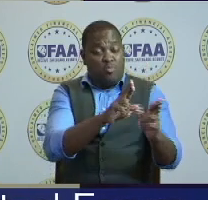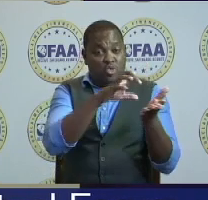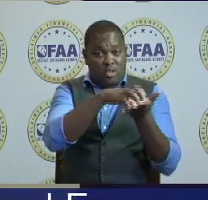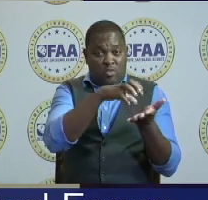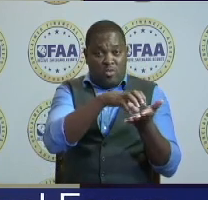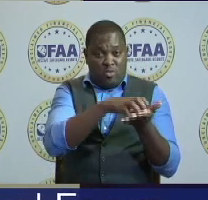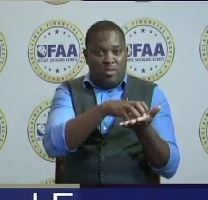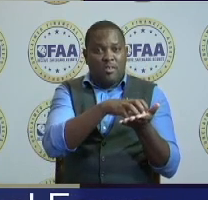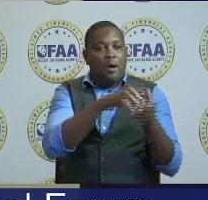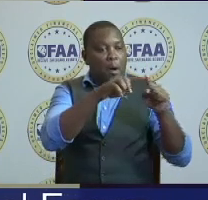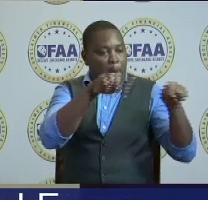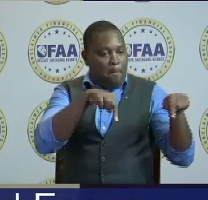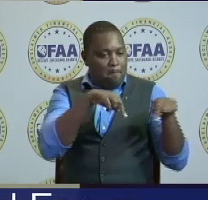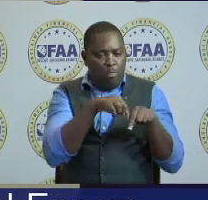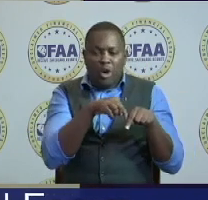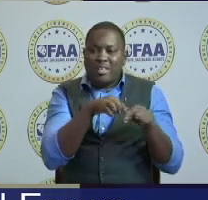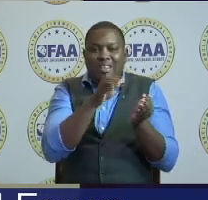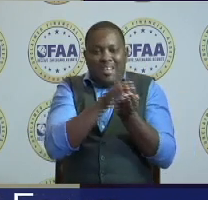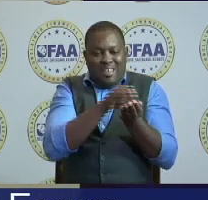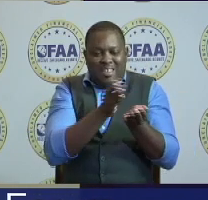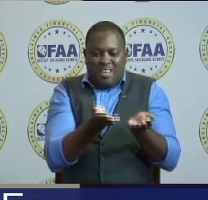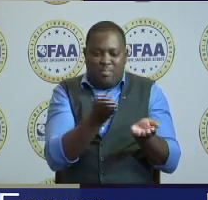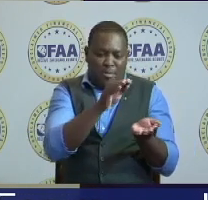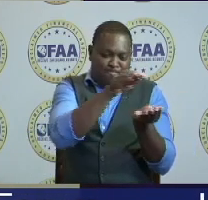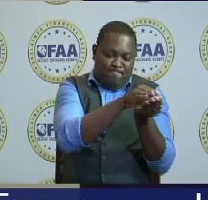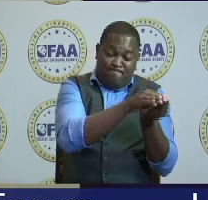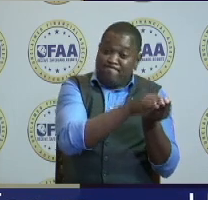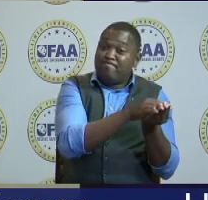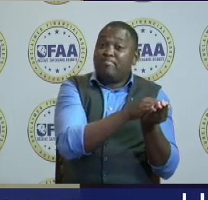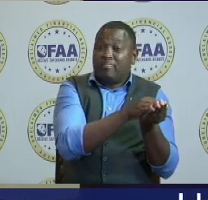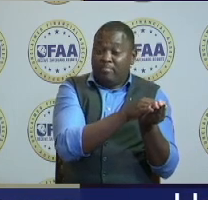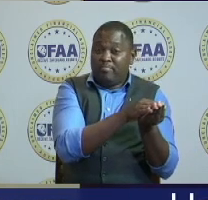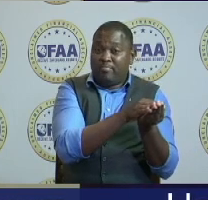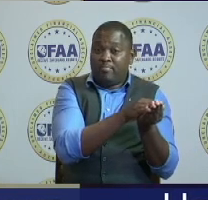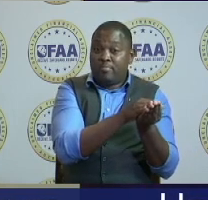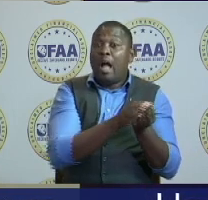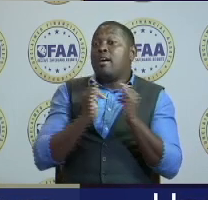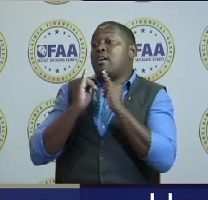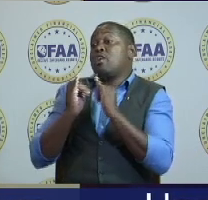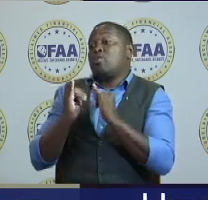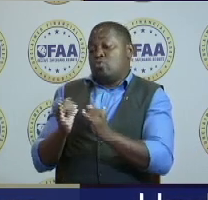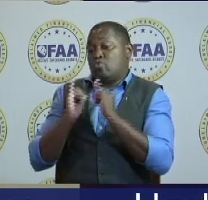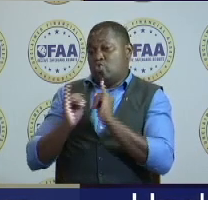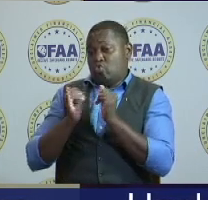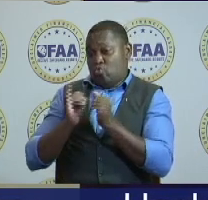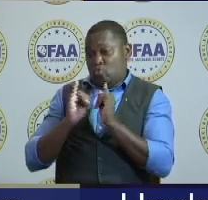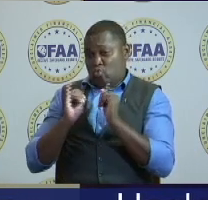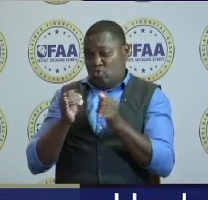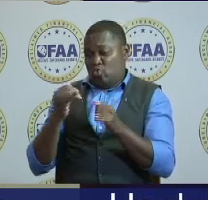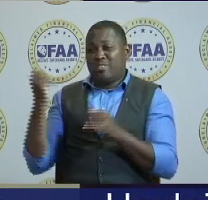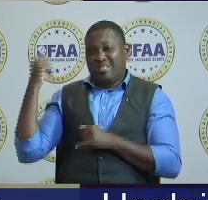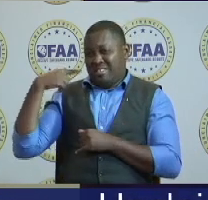safety deposit box, because it's come about in a couple of news features and news